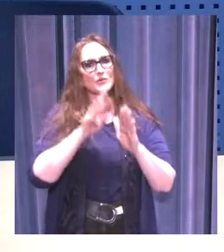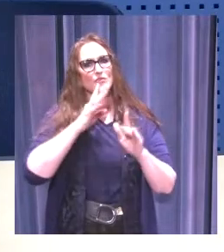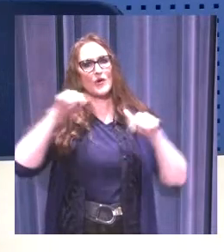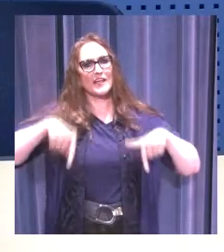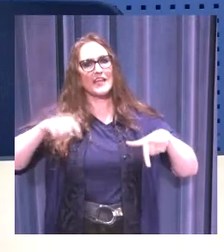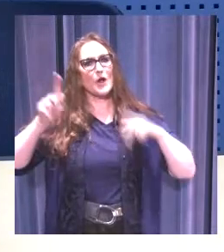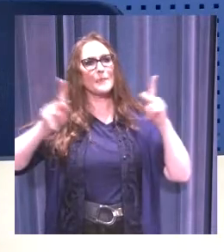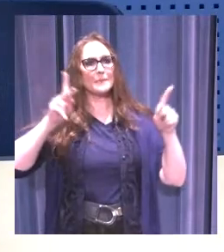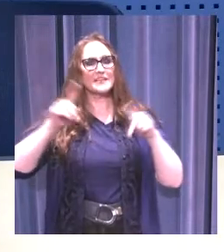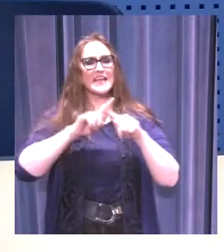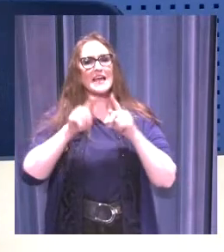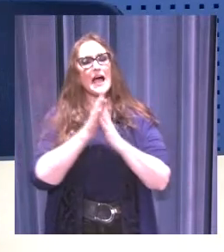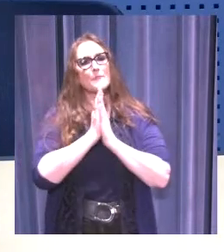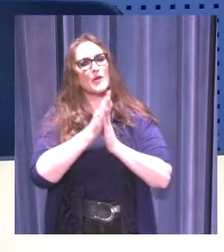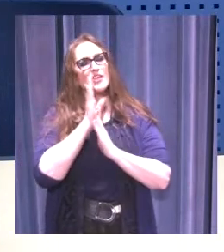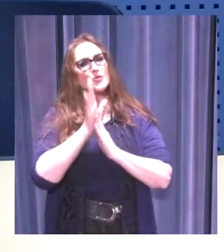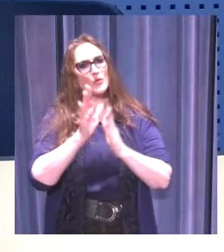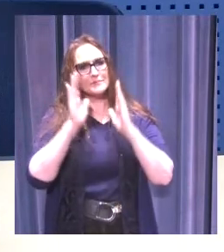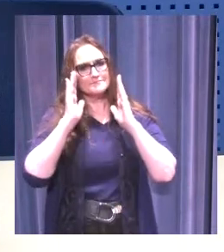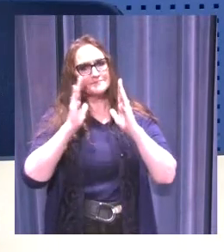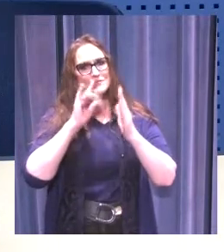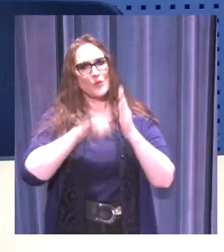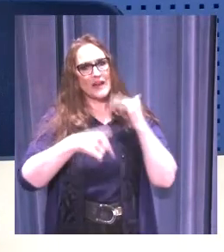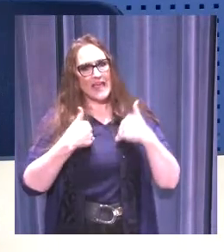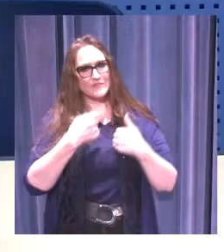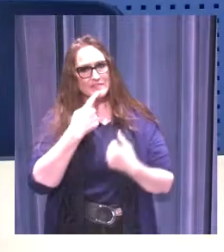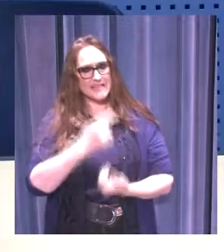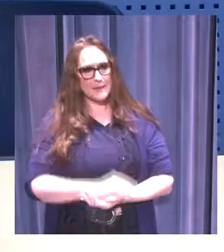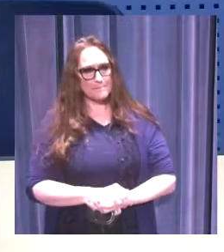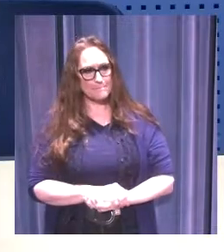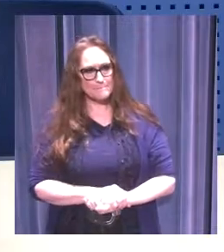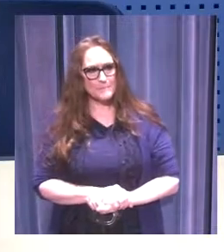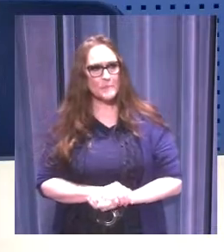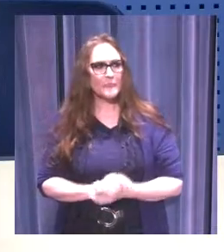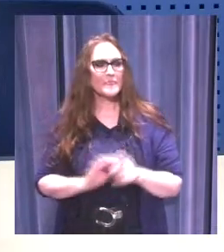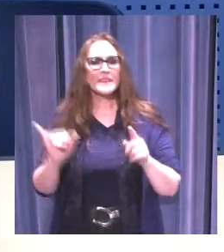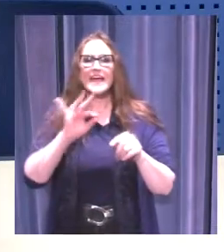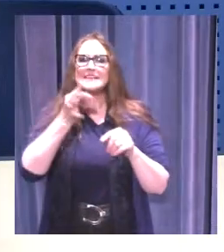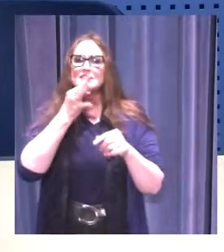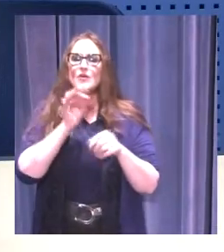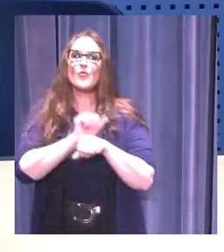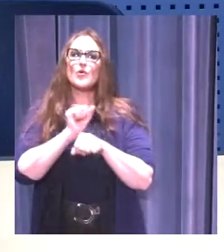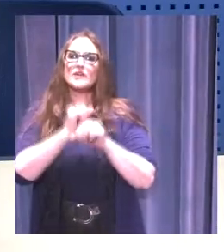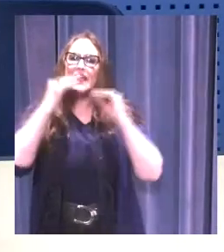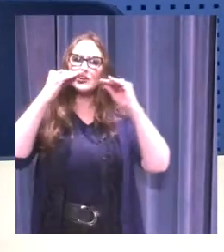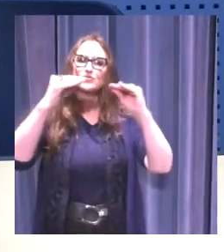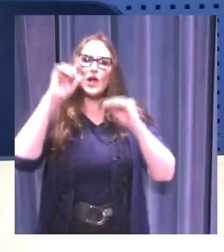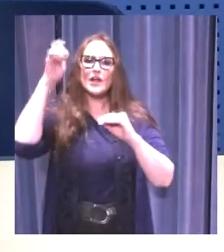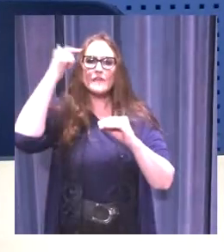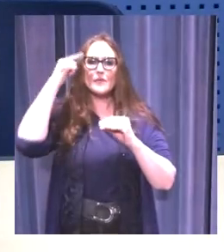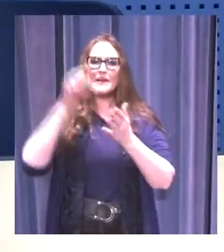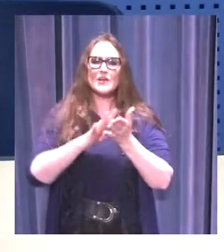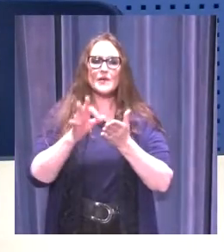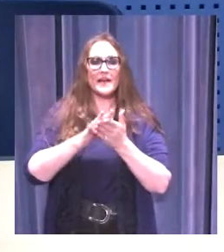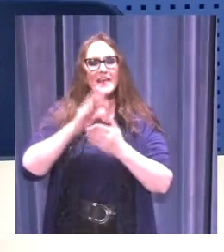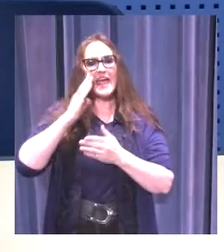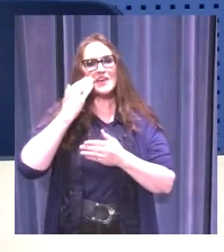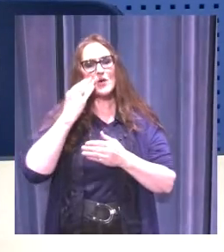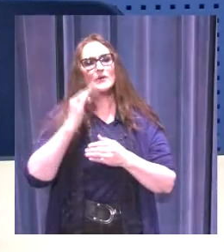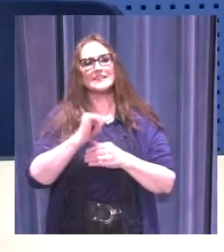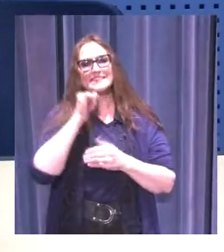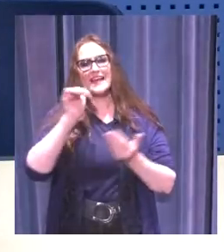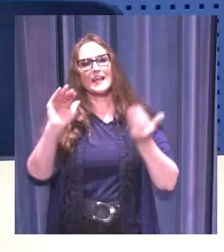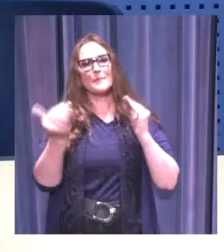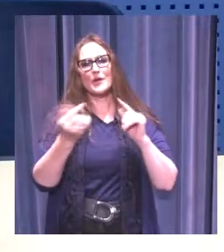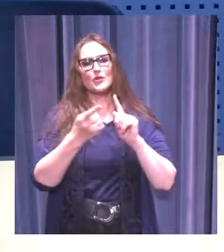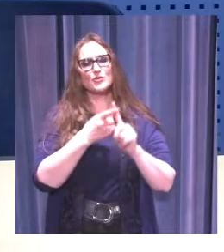and I pray that you will listen intently to what I have to say. As an expert who has worked and taught governmental accounting, I know it is not comparable